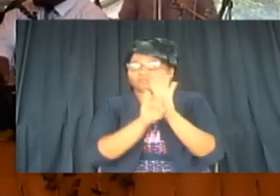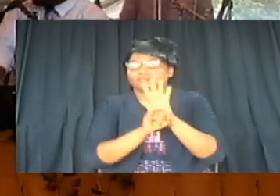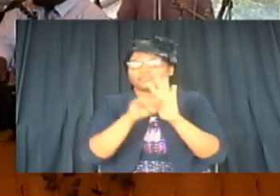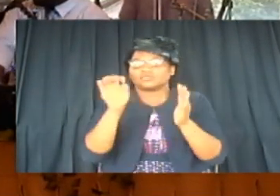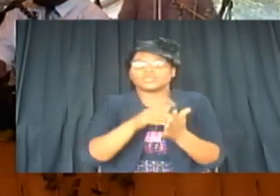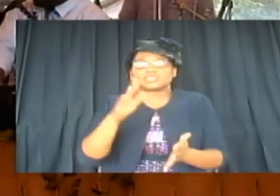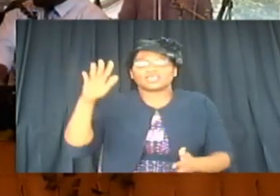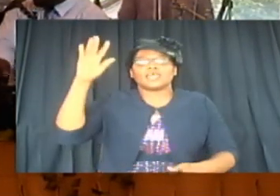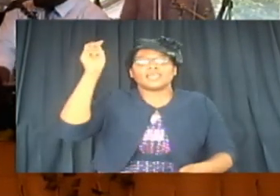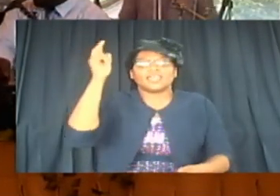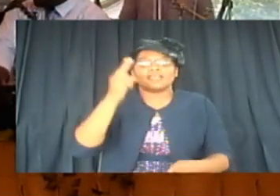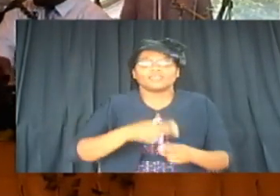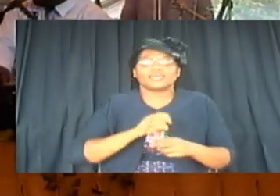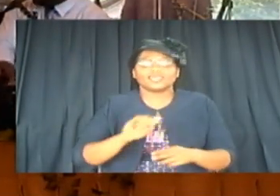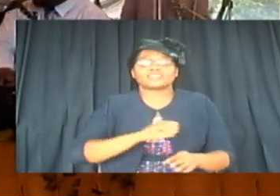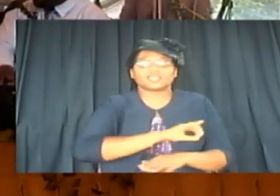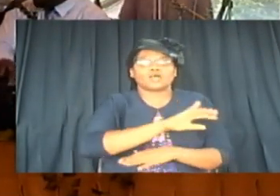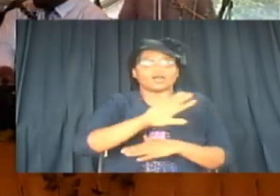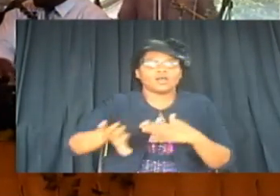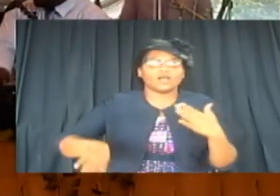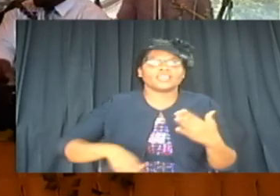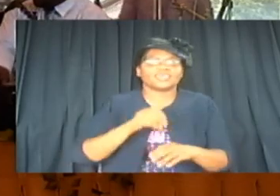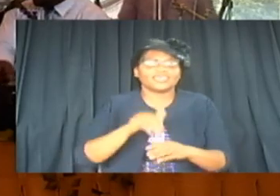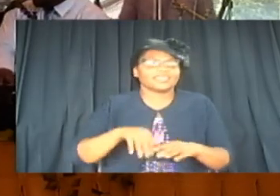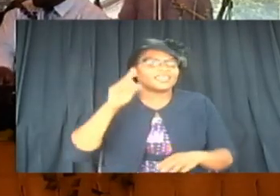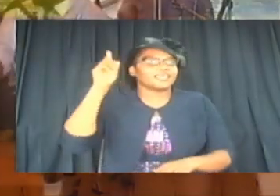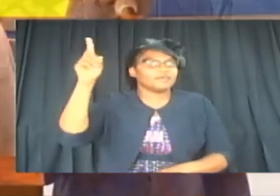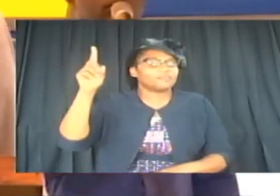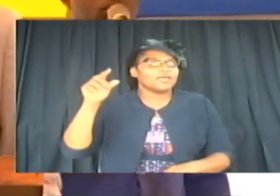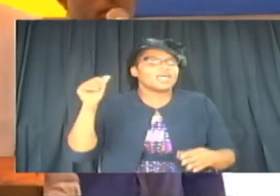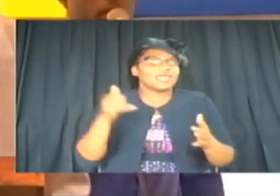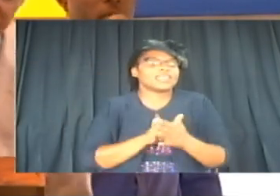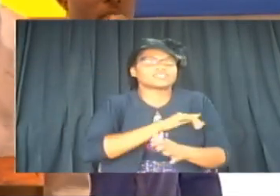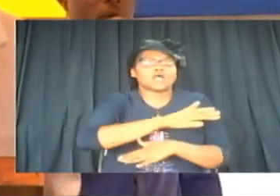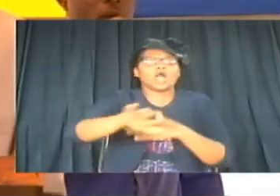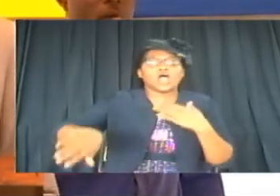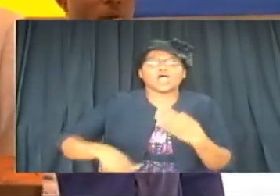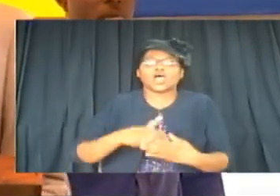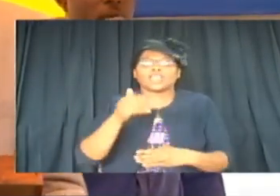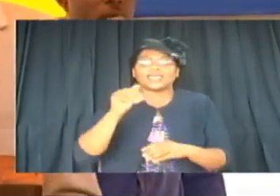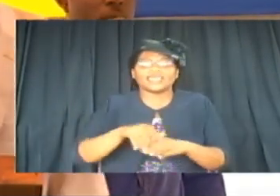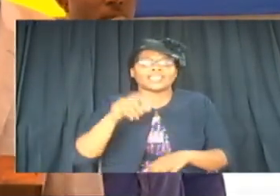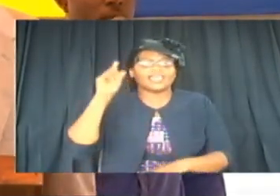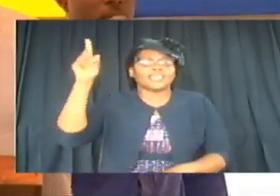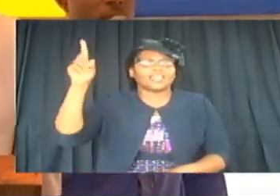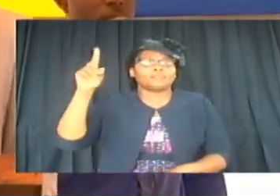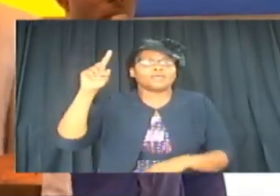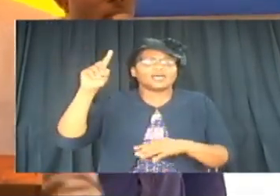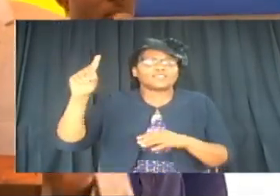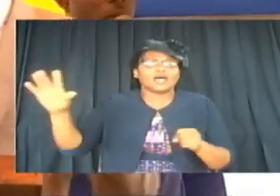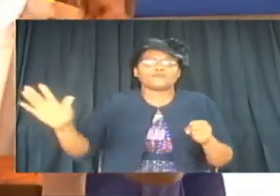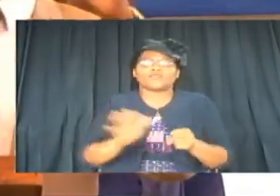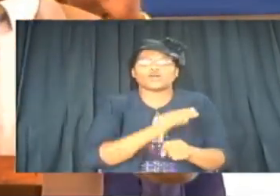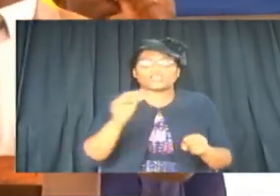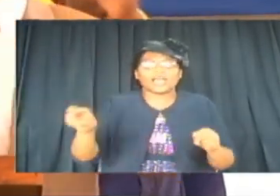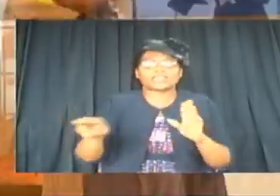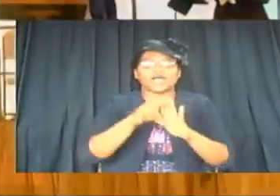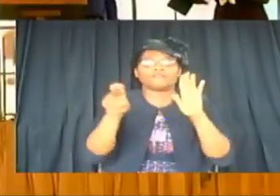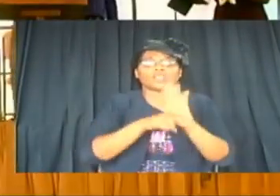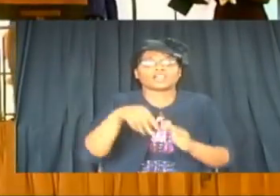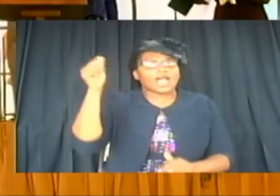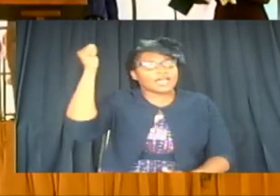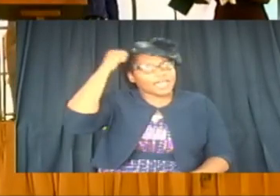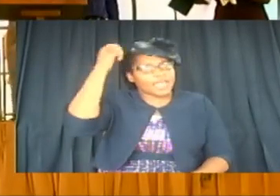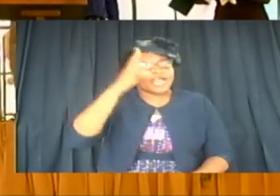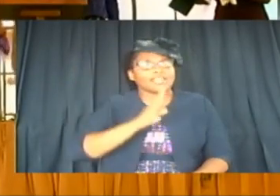glory to his name. It's all in him. It's all in him. It's all in him. The fullness of